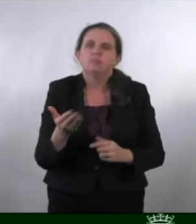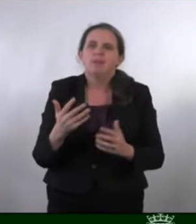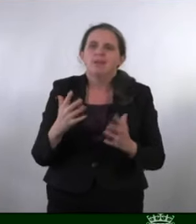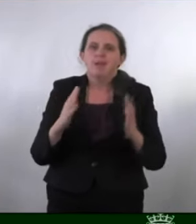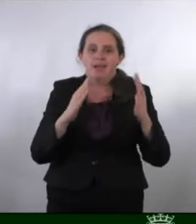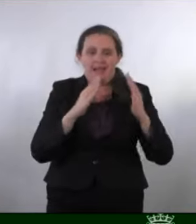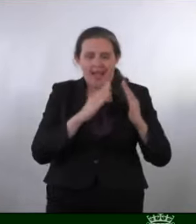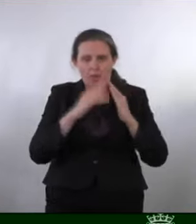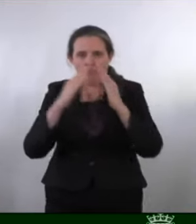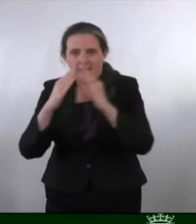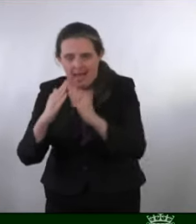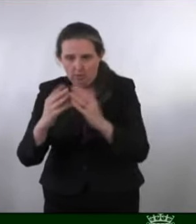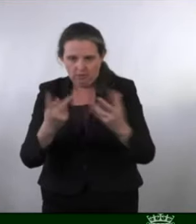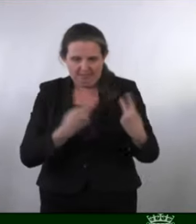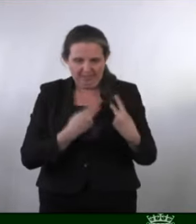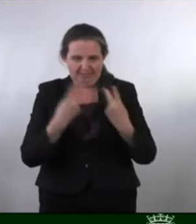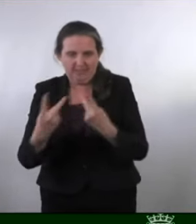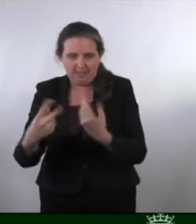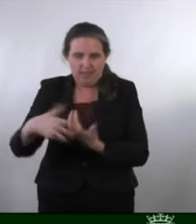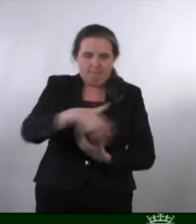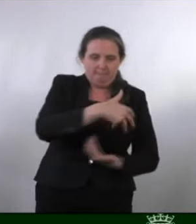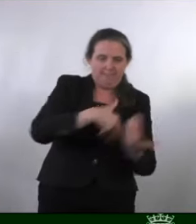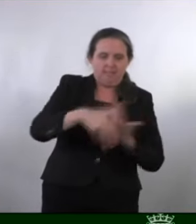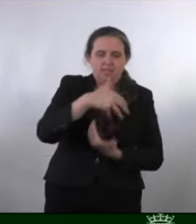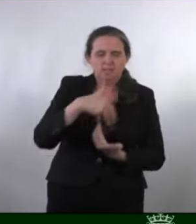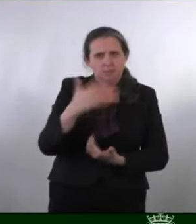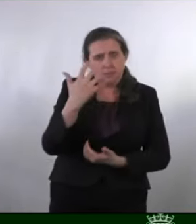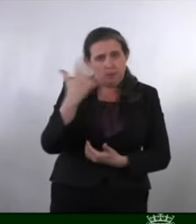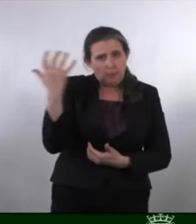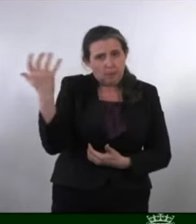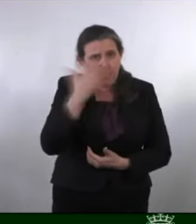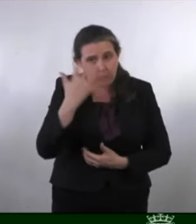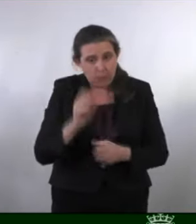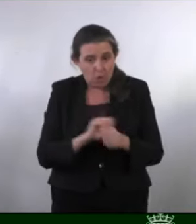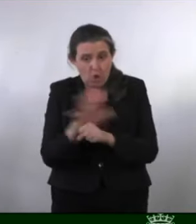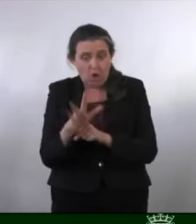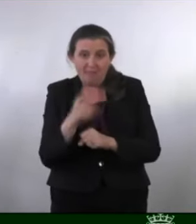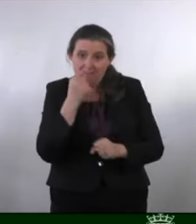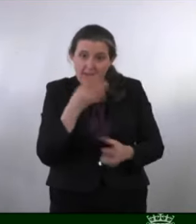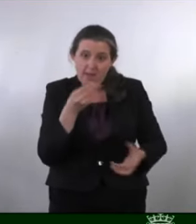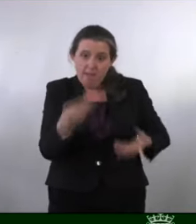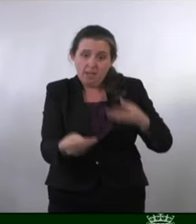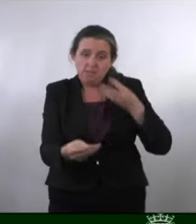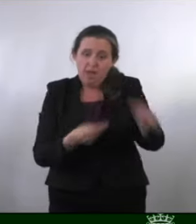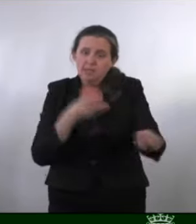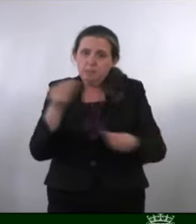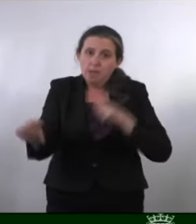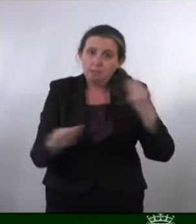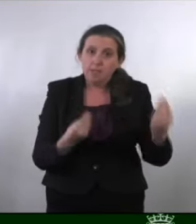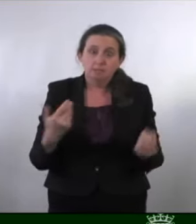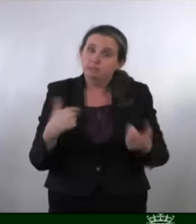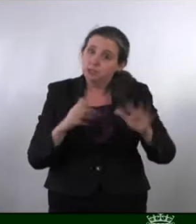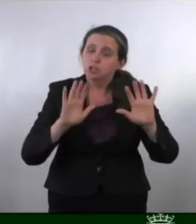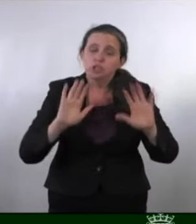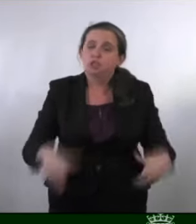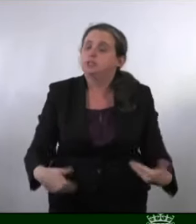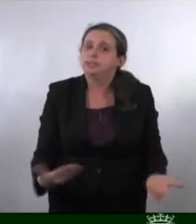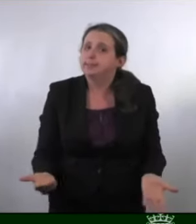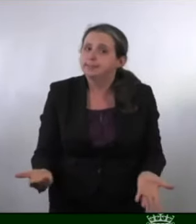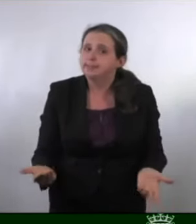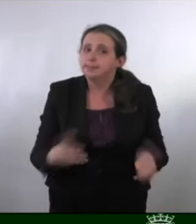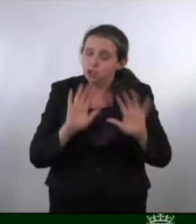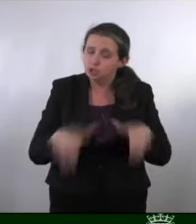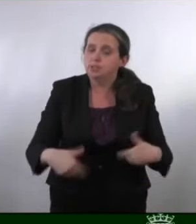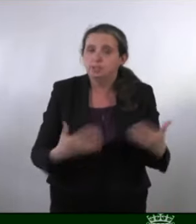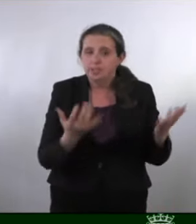the Prime Minister has negotiated a ceasefire with the virus, the only mixing we should be considering over the next 6 weeks are